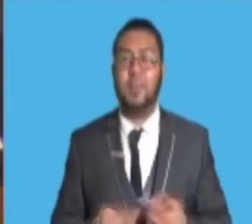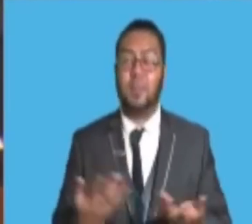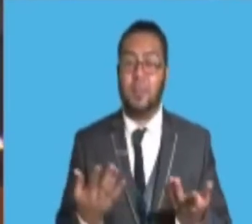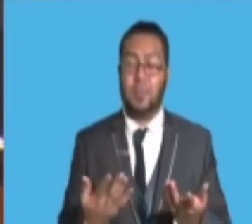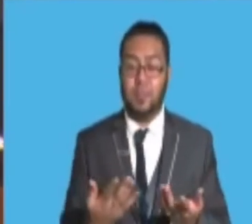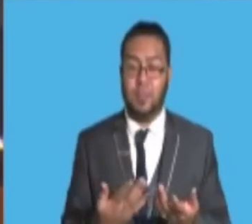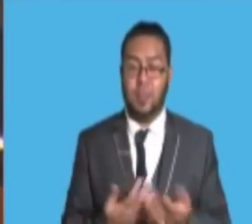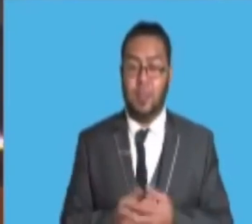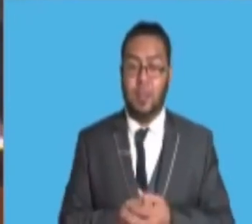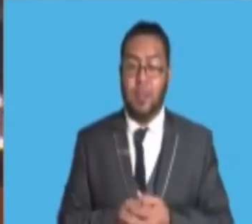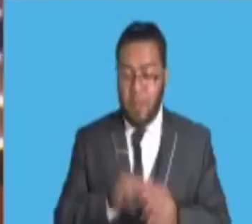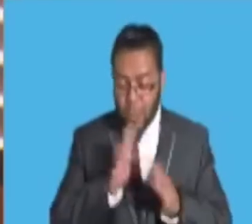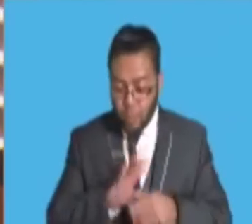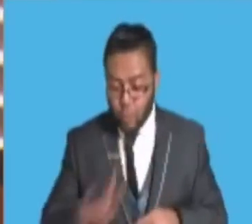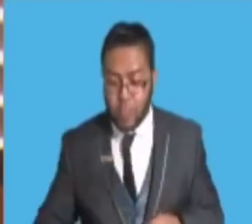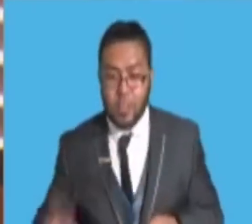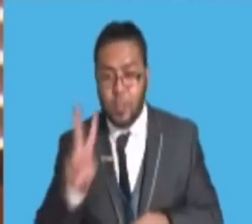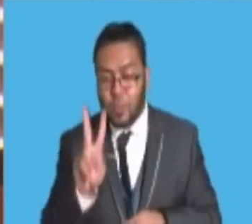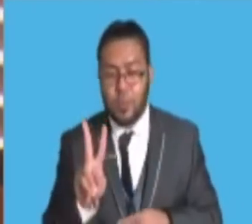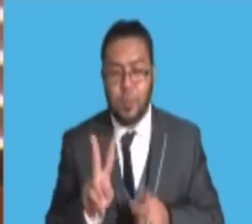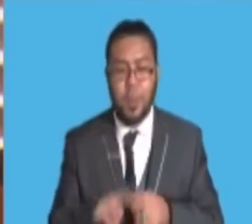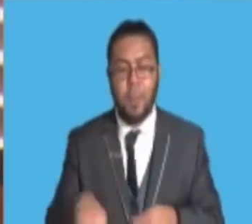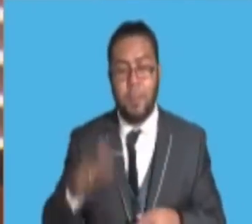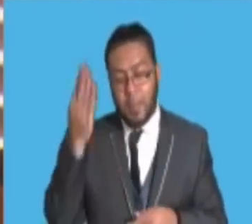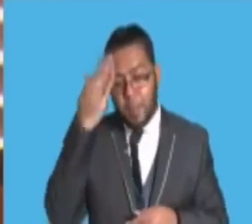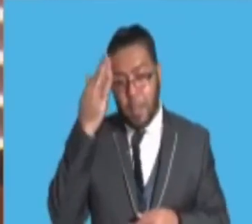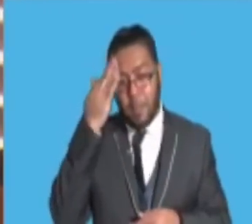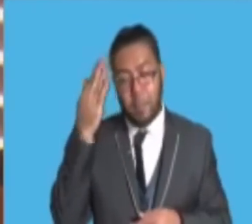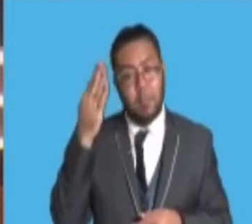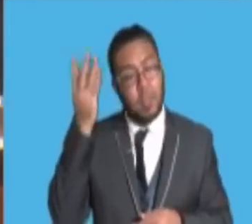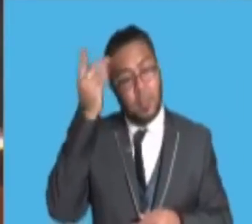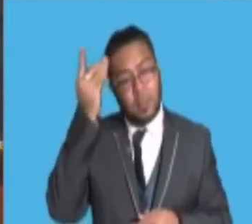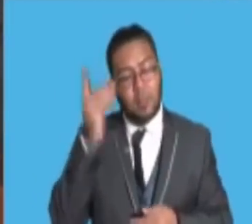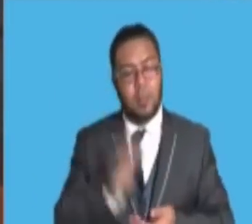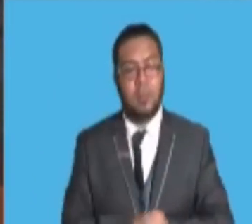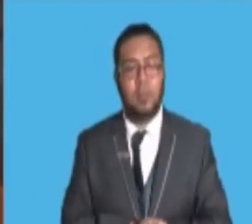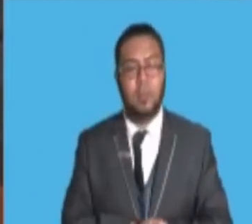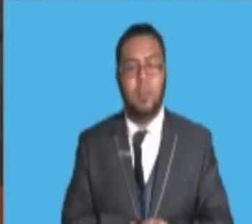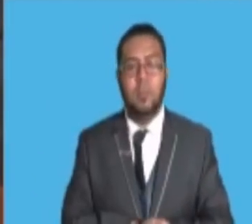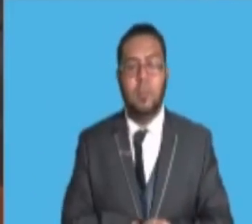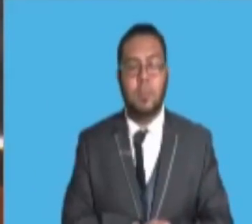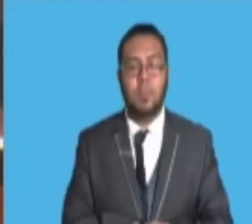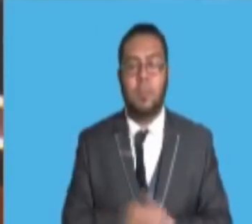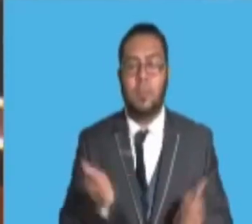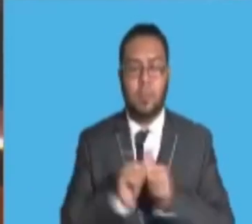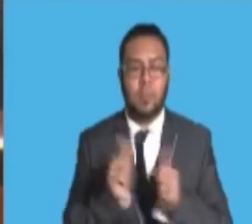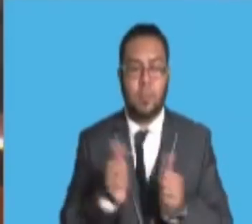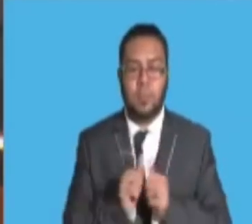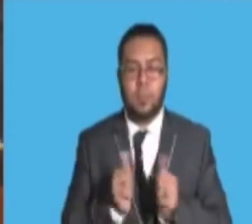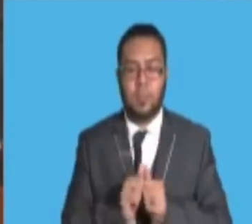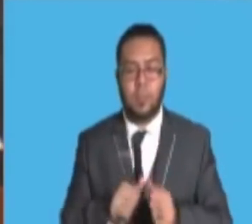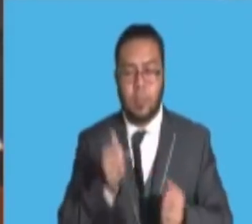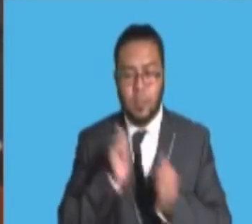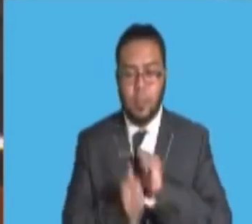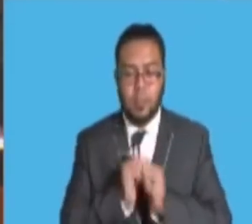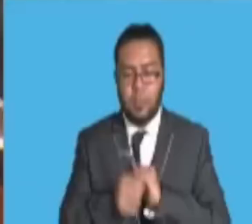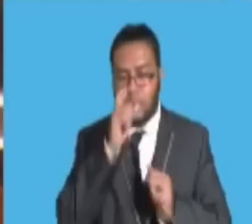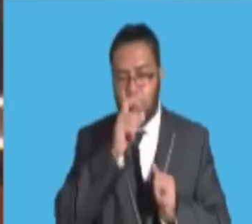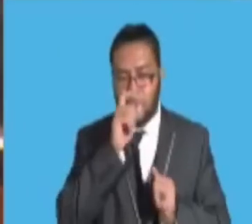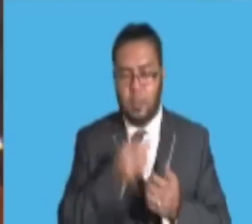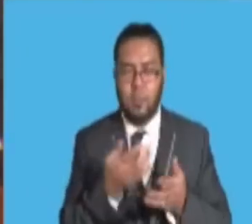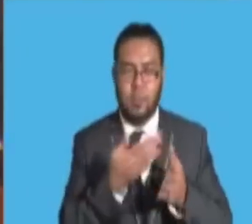Banibalu. I also like to thank my family, my late mother, my father, Nene Mbo, my siblings, Senibel, Senilambalevadian family,